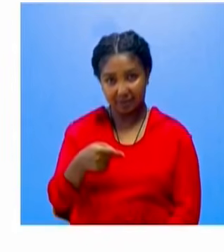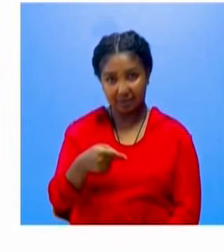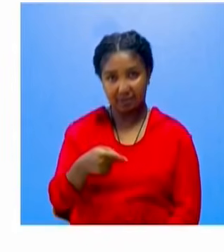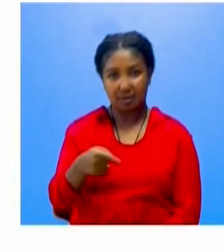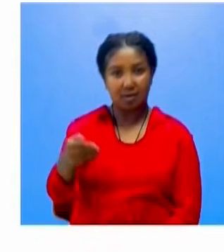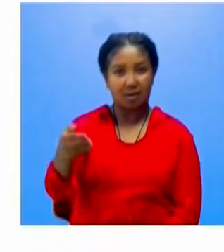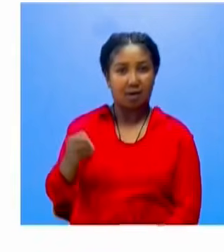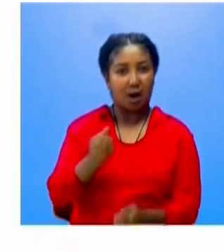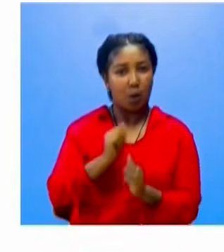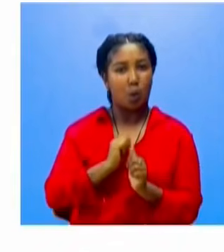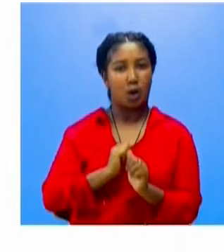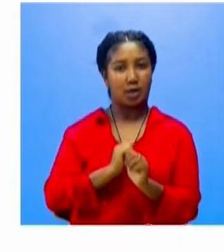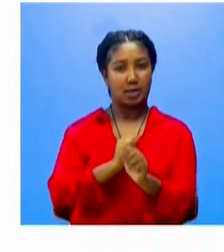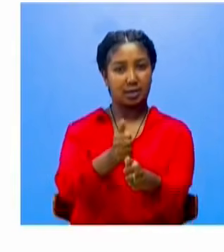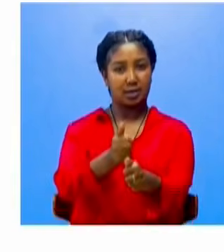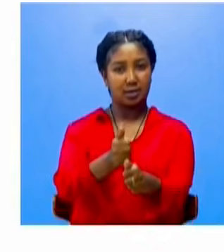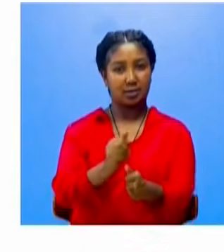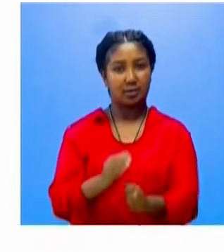awarded